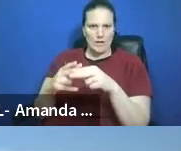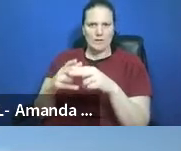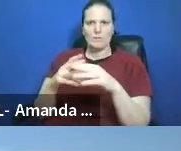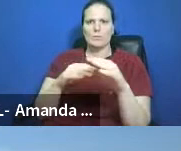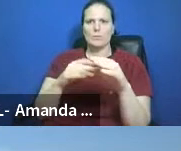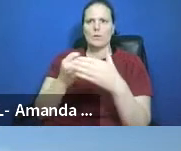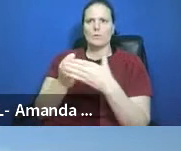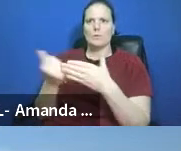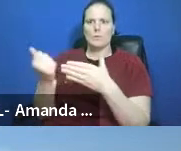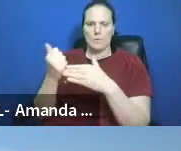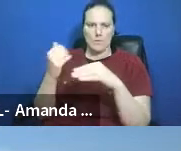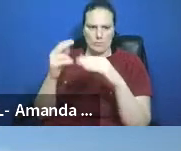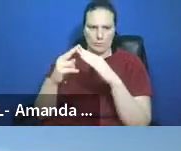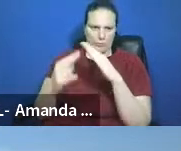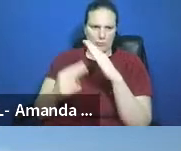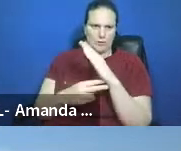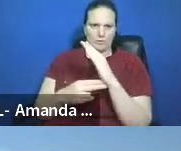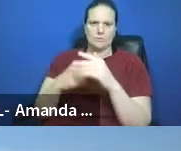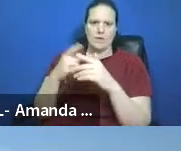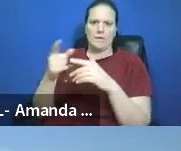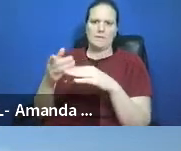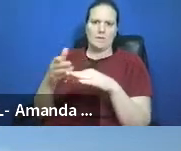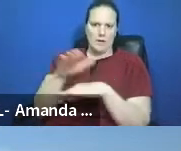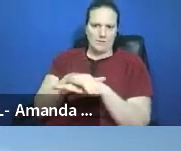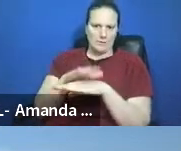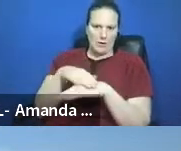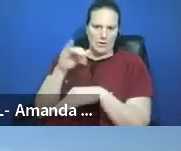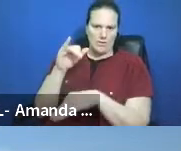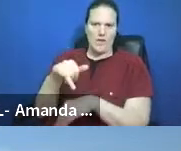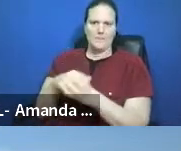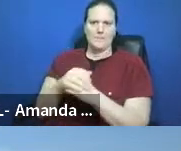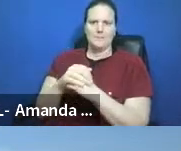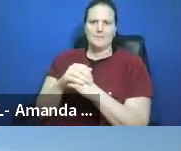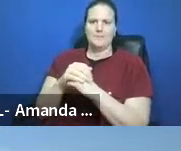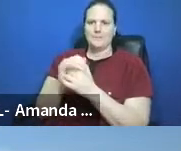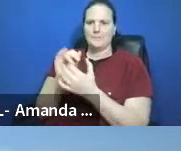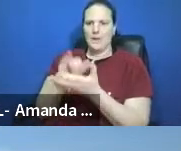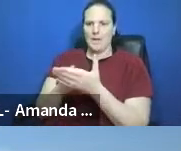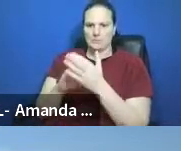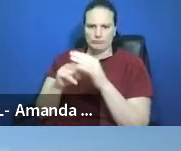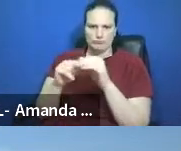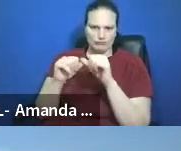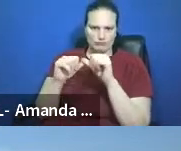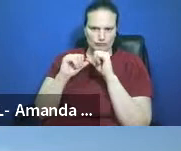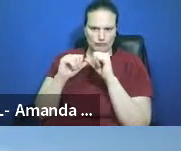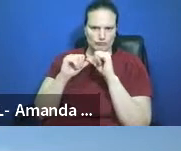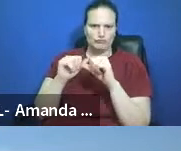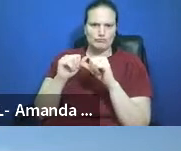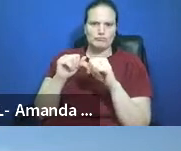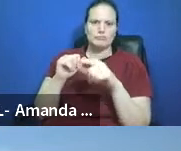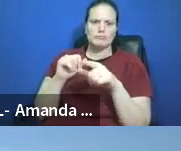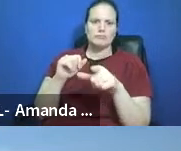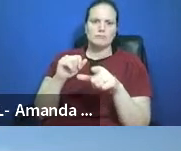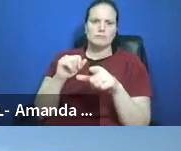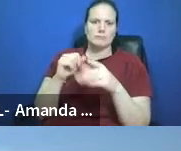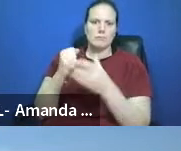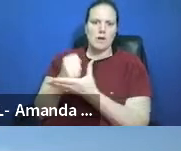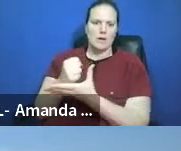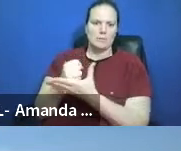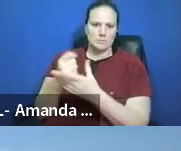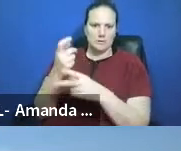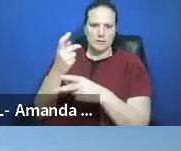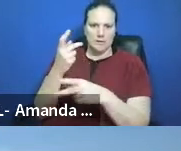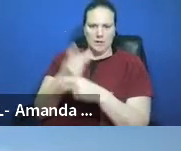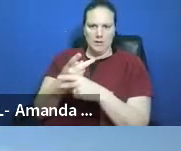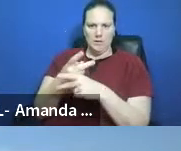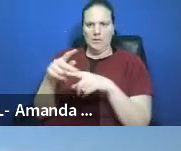bridges are putting a sheathing or cover around that so it's contained and helps keep the mechanics and the